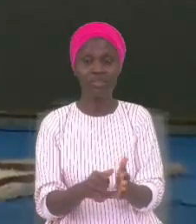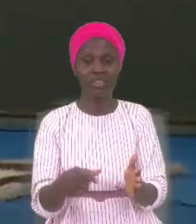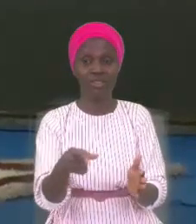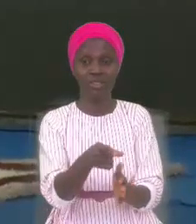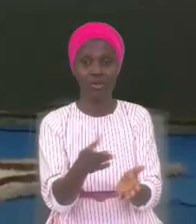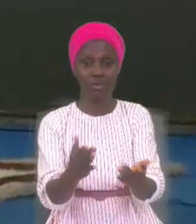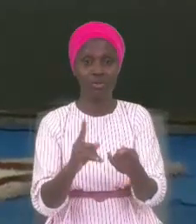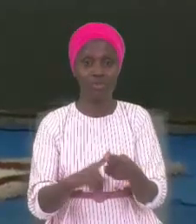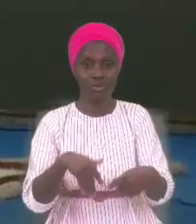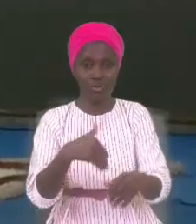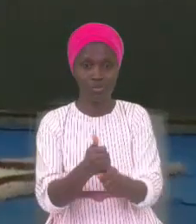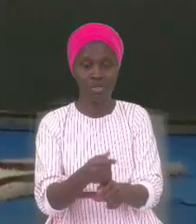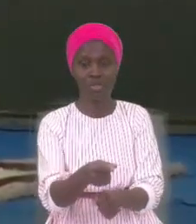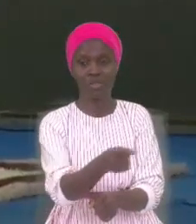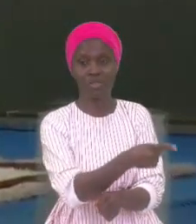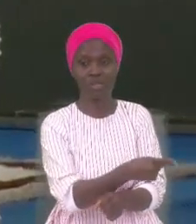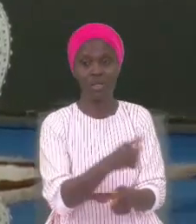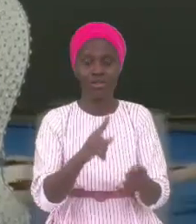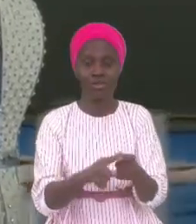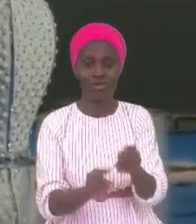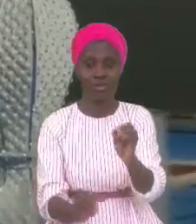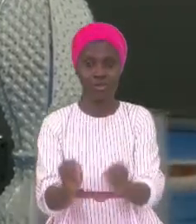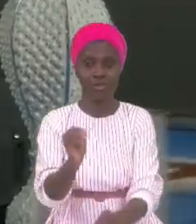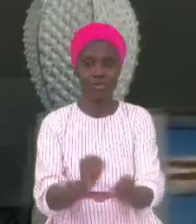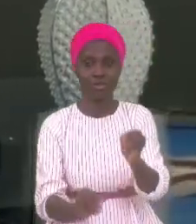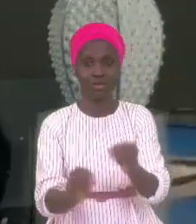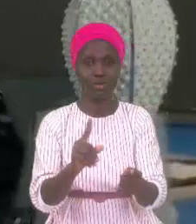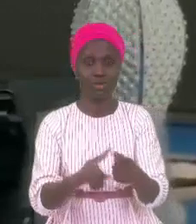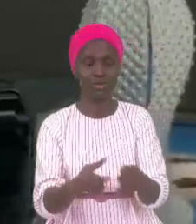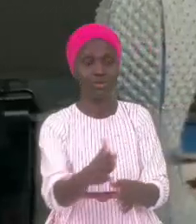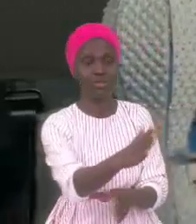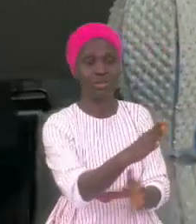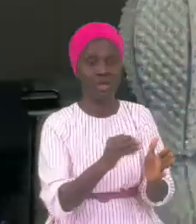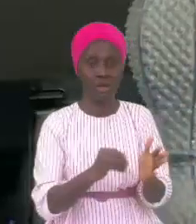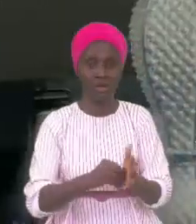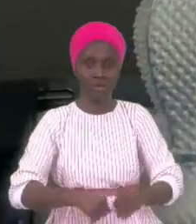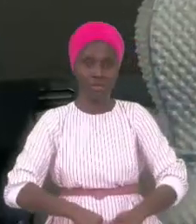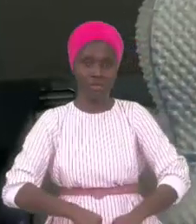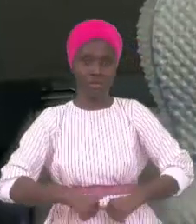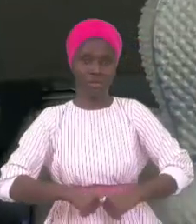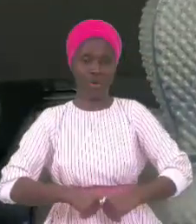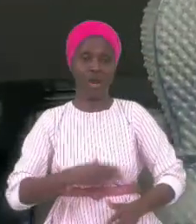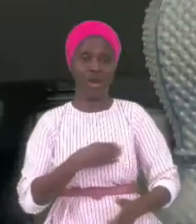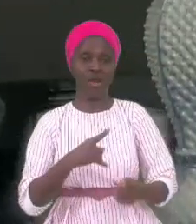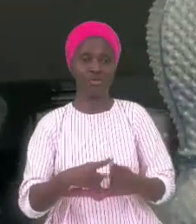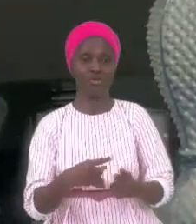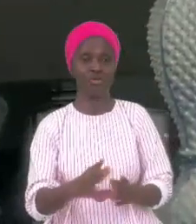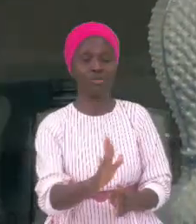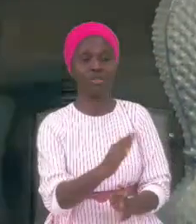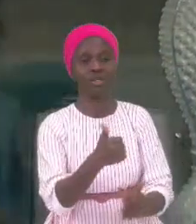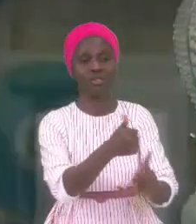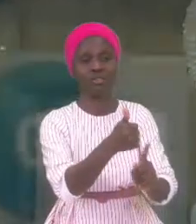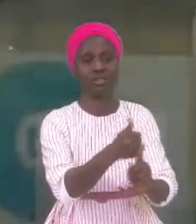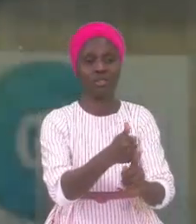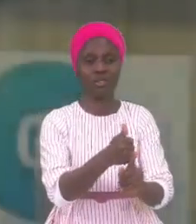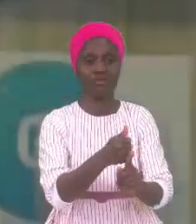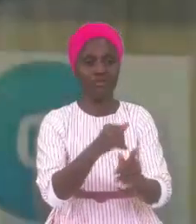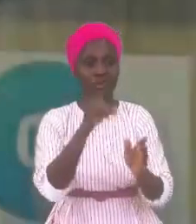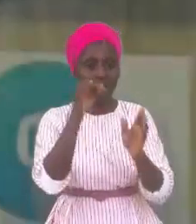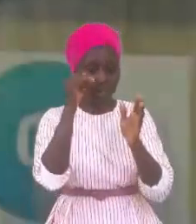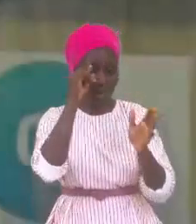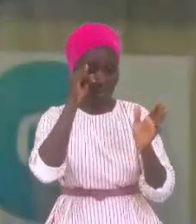make them to contribute to their ego and to their self, to their self-image. That's why it says,